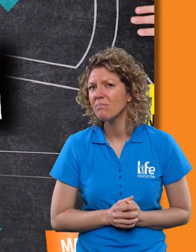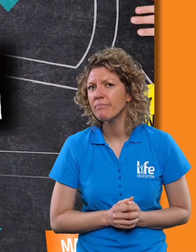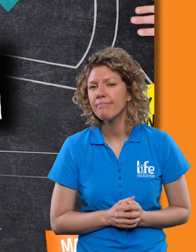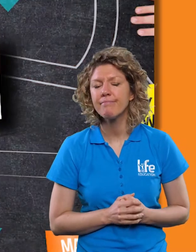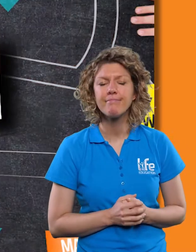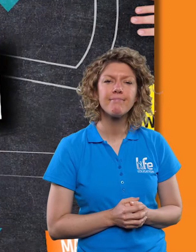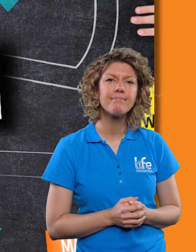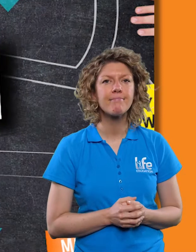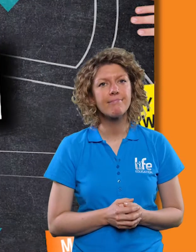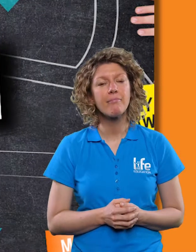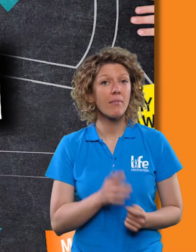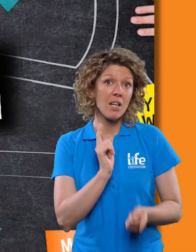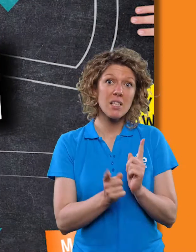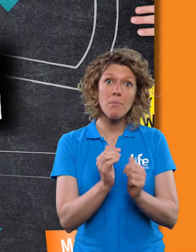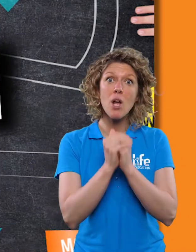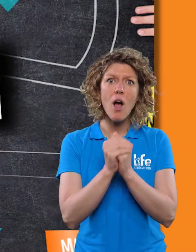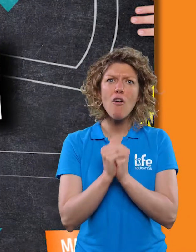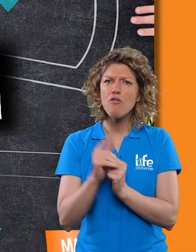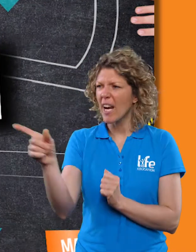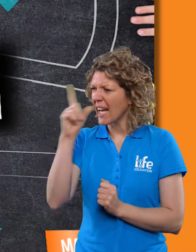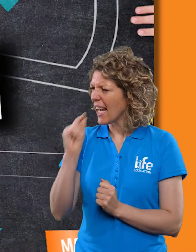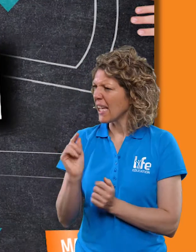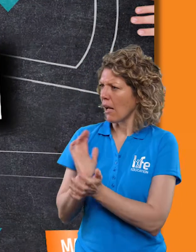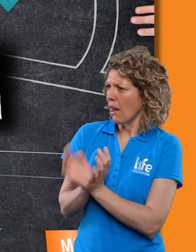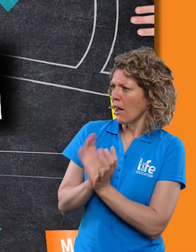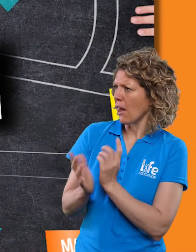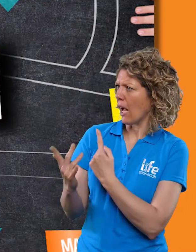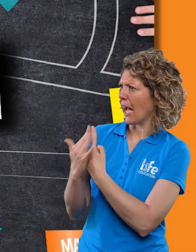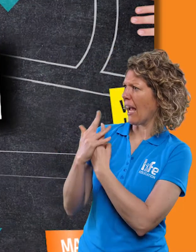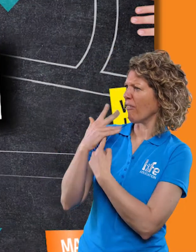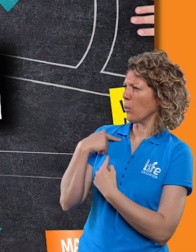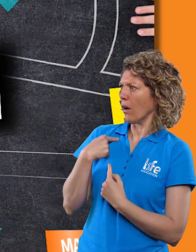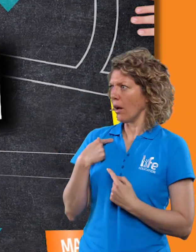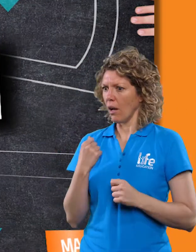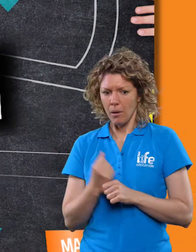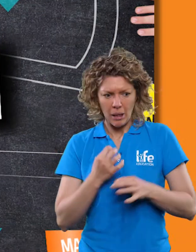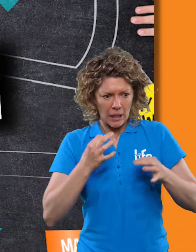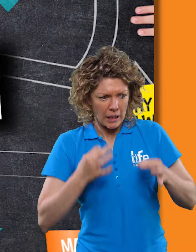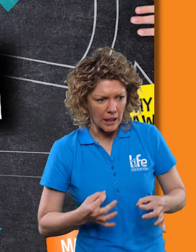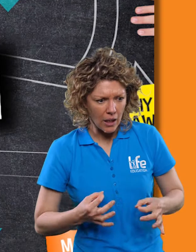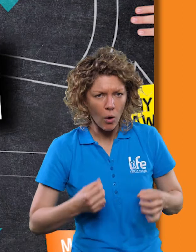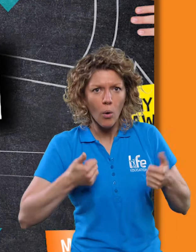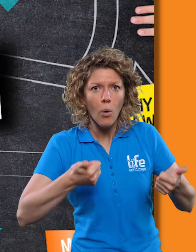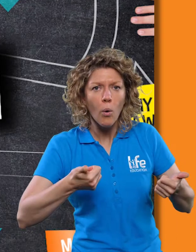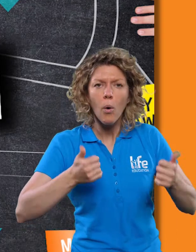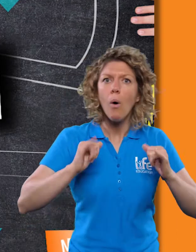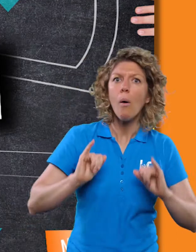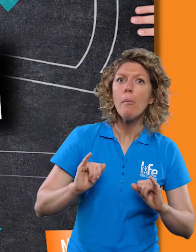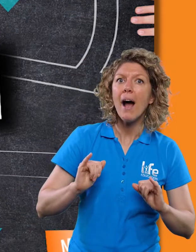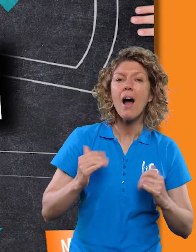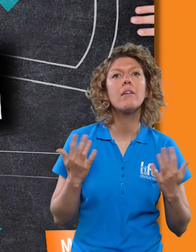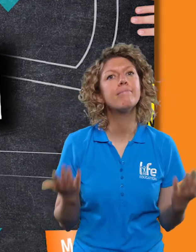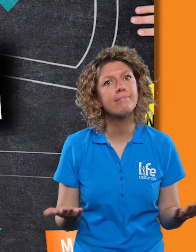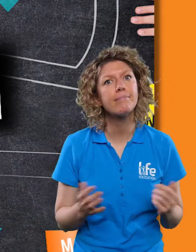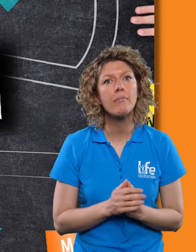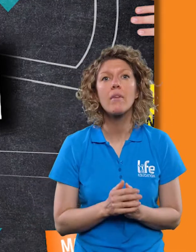Our friends can influence our decision making, but so can our family and other important people in our lives. In this next story, we're